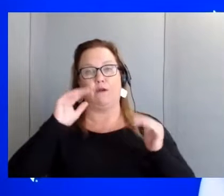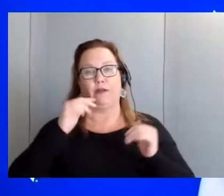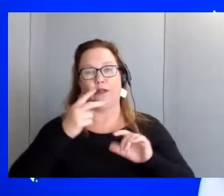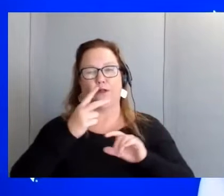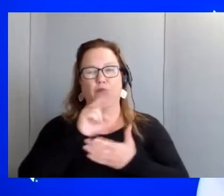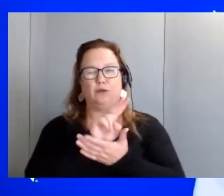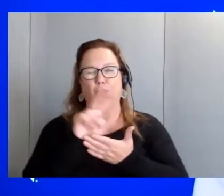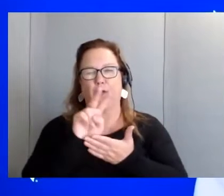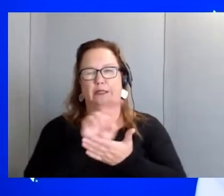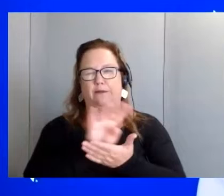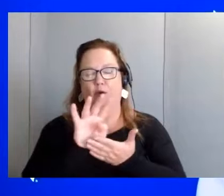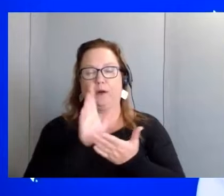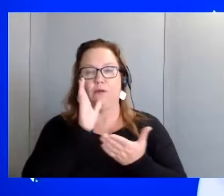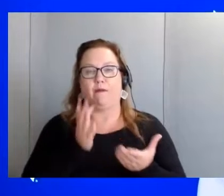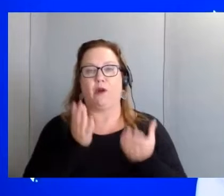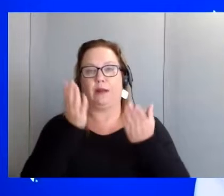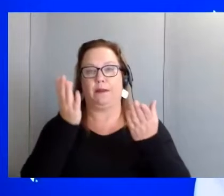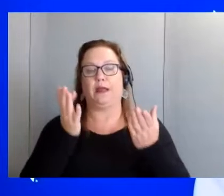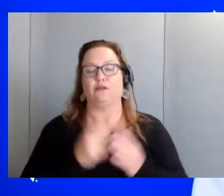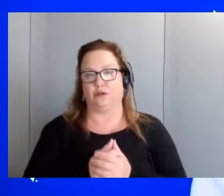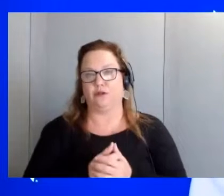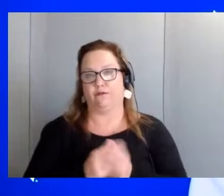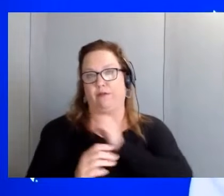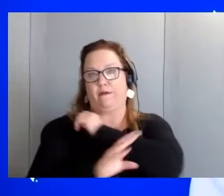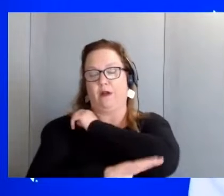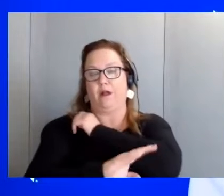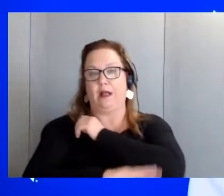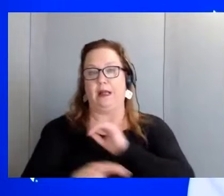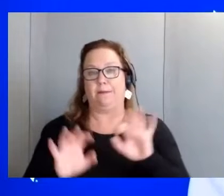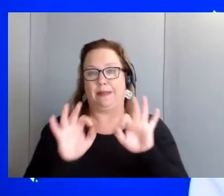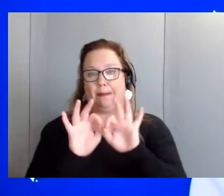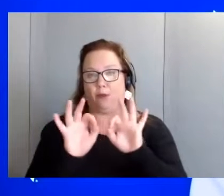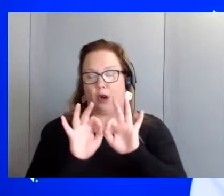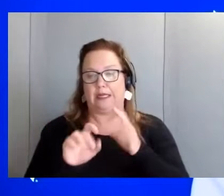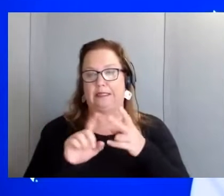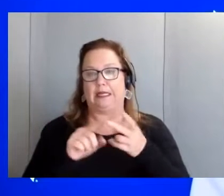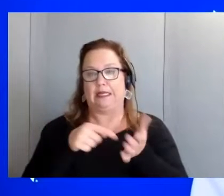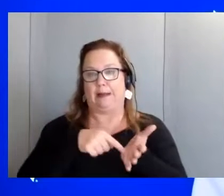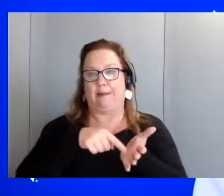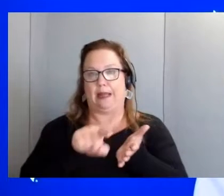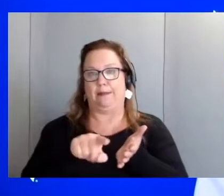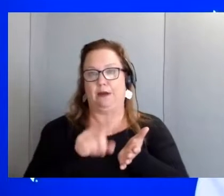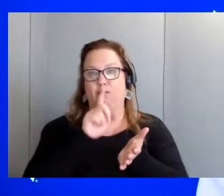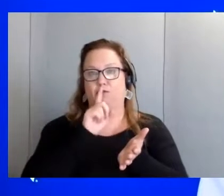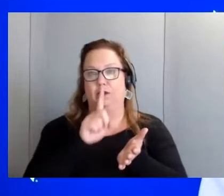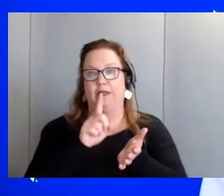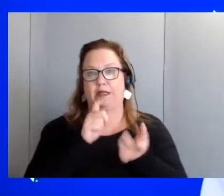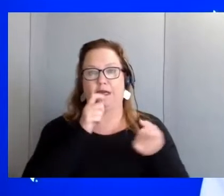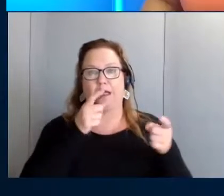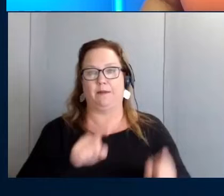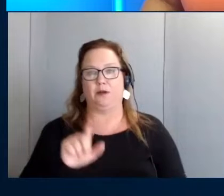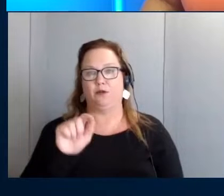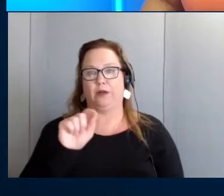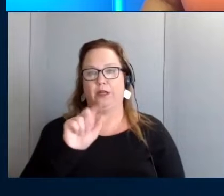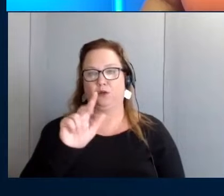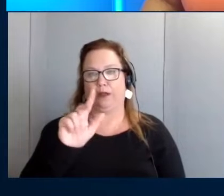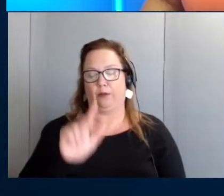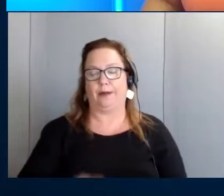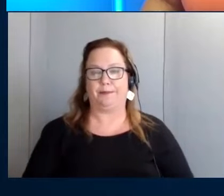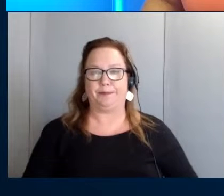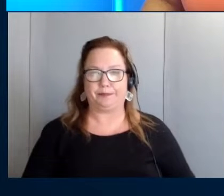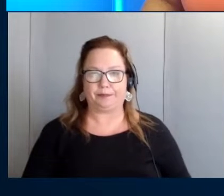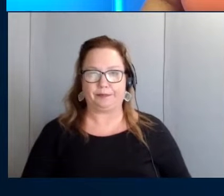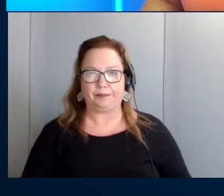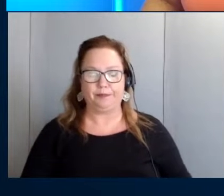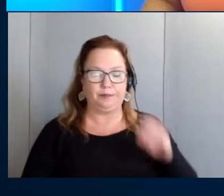we'll have recommendations. But overall, that pricing and that payment, it really is not going to happen until 2023. So I want to ask you about the